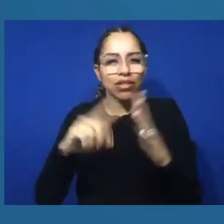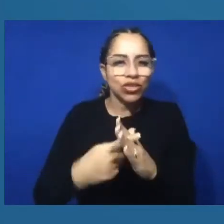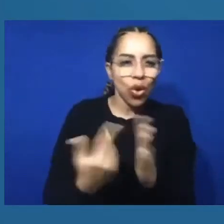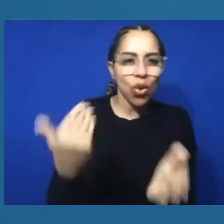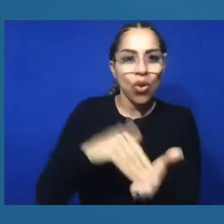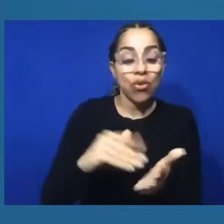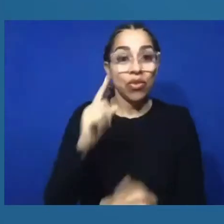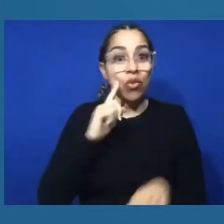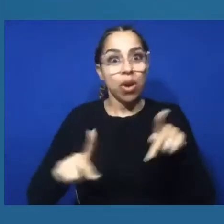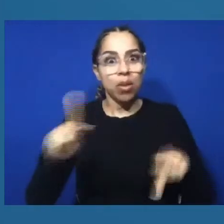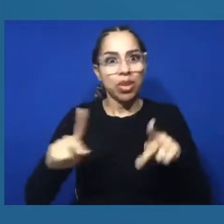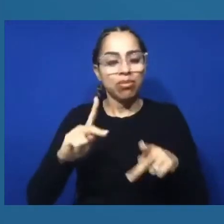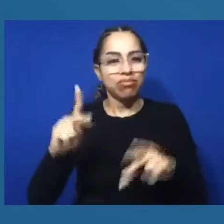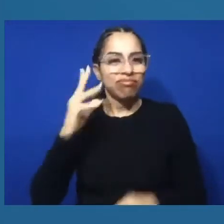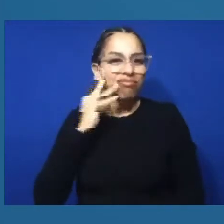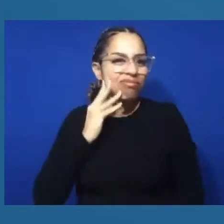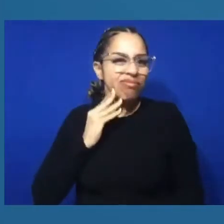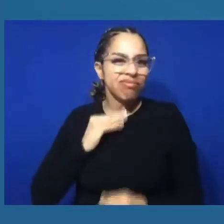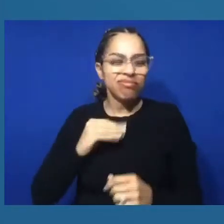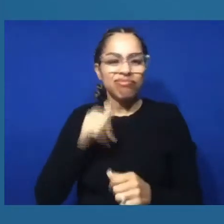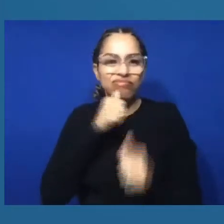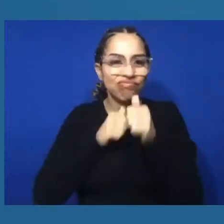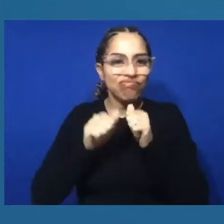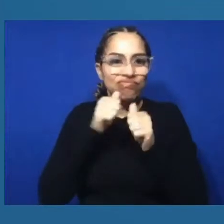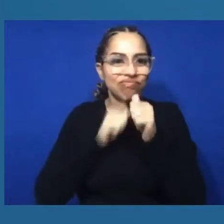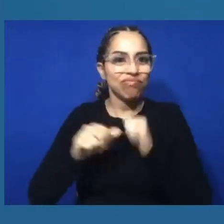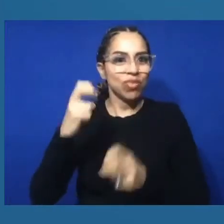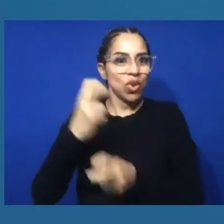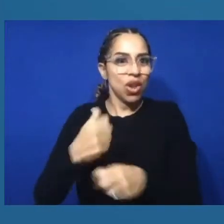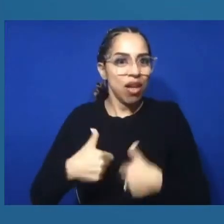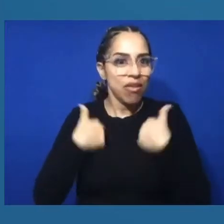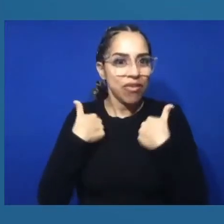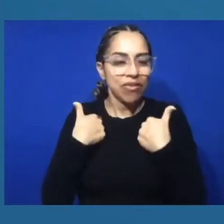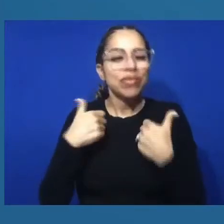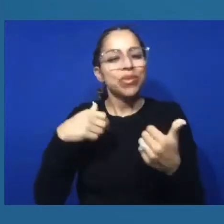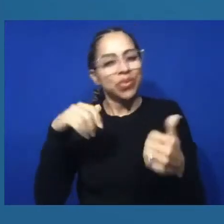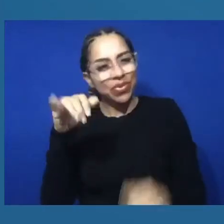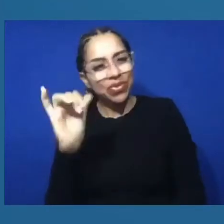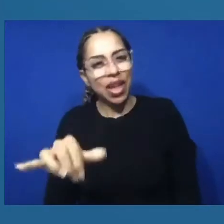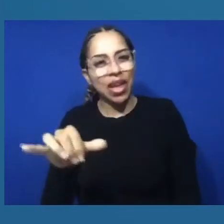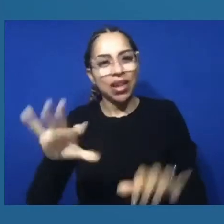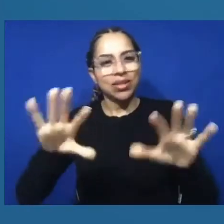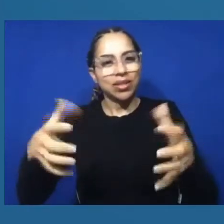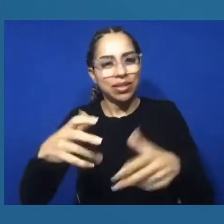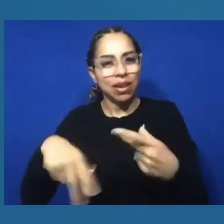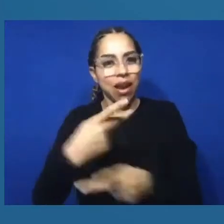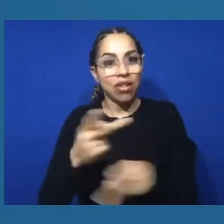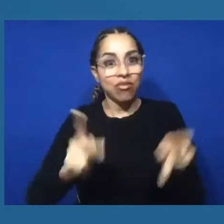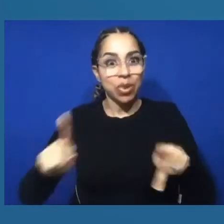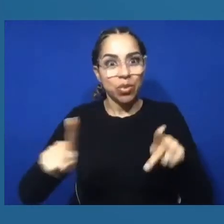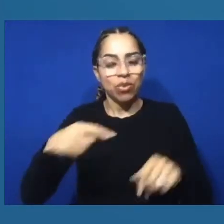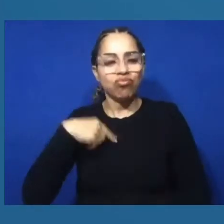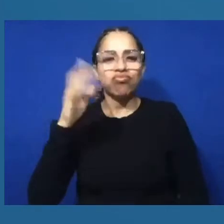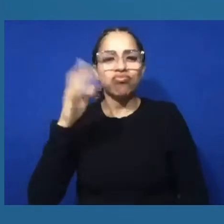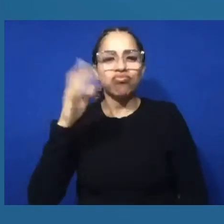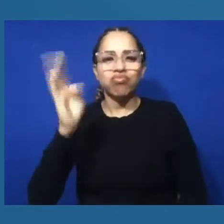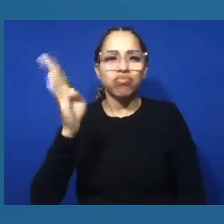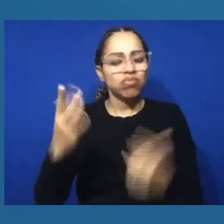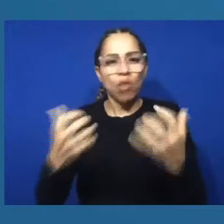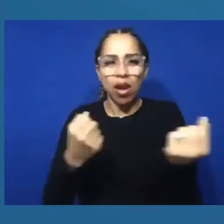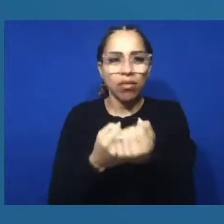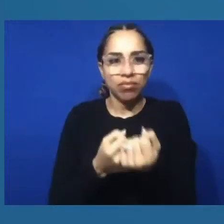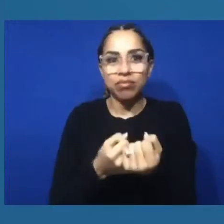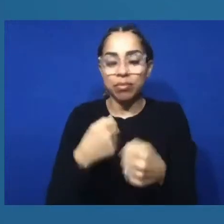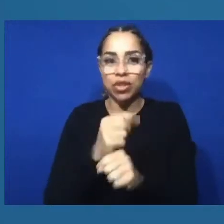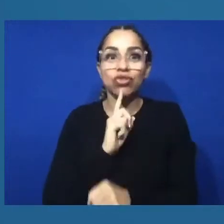are the people I was thinking about in my address yesterday when I talked about how we can make New York more affordable. And it starts with